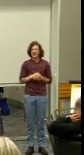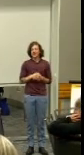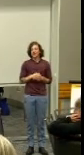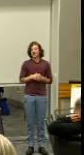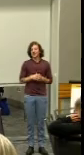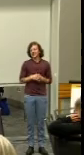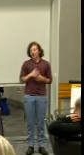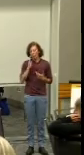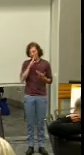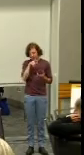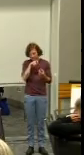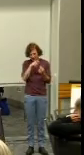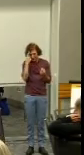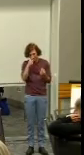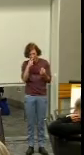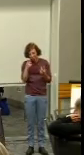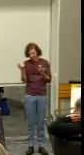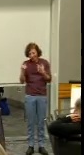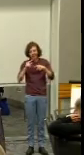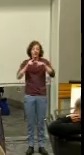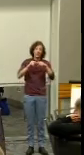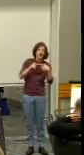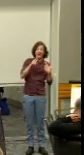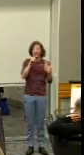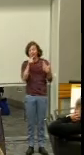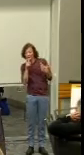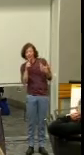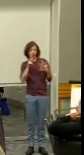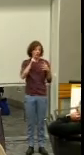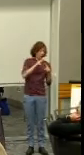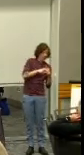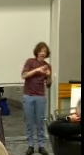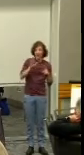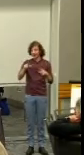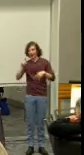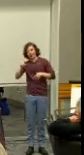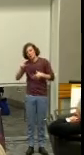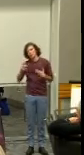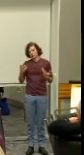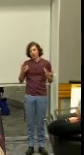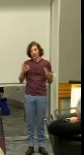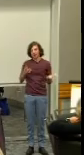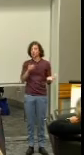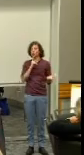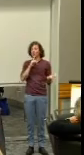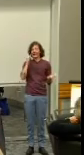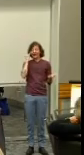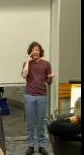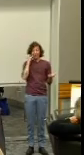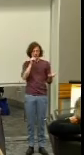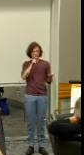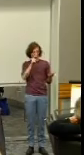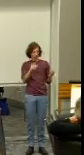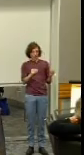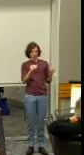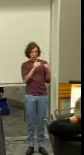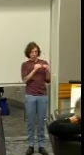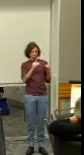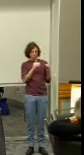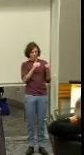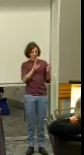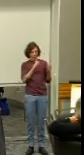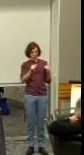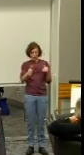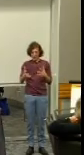but depending on the needs or who applies, I think the idea is if there's a strong need for one or the other, we